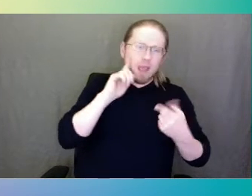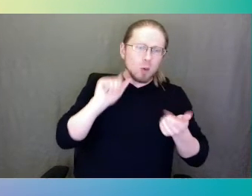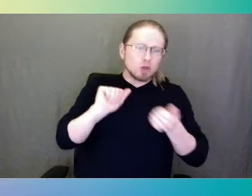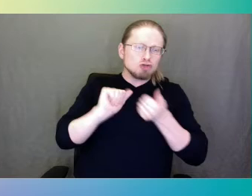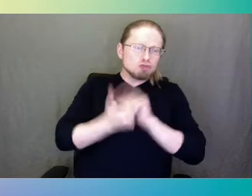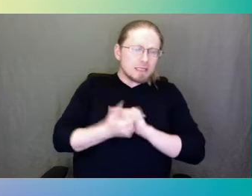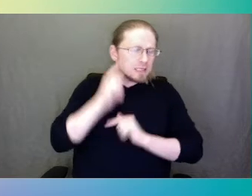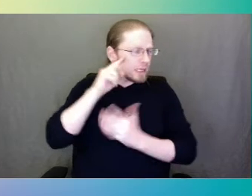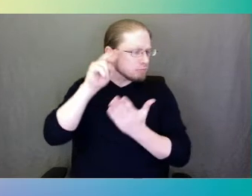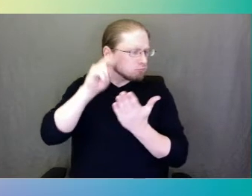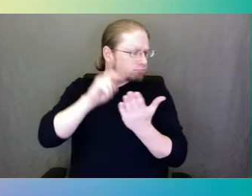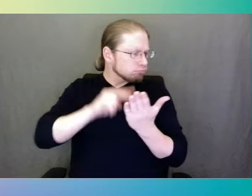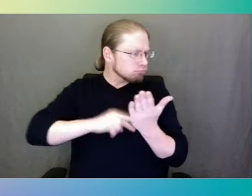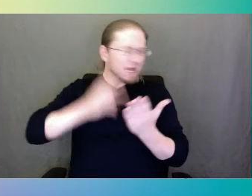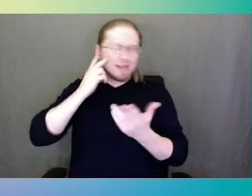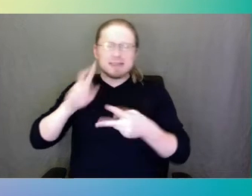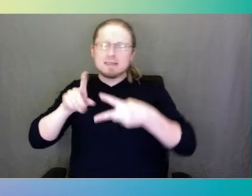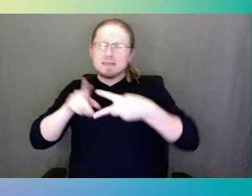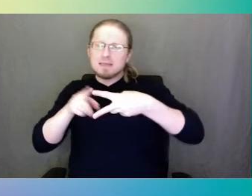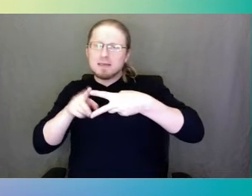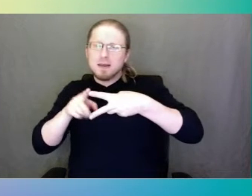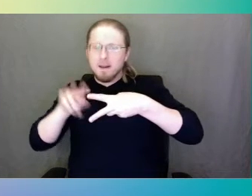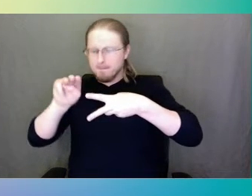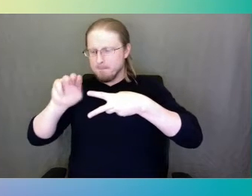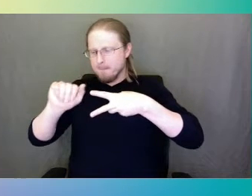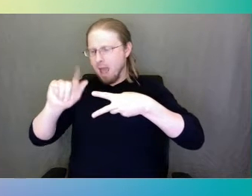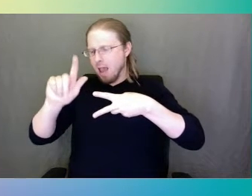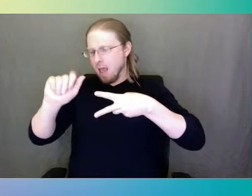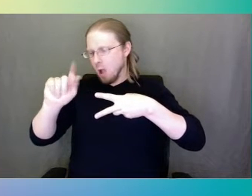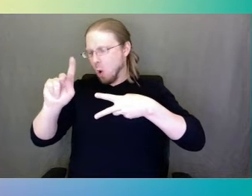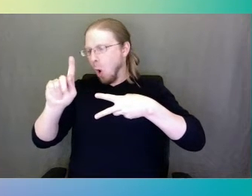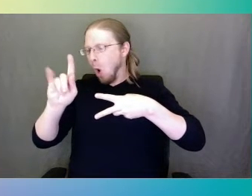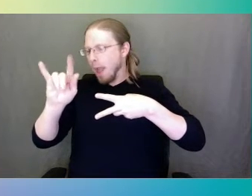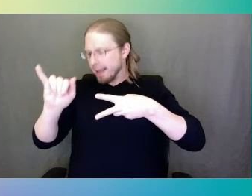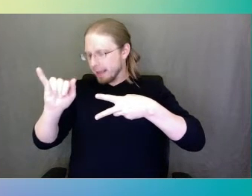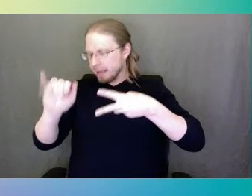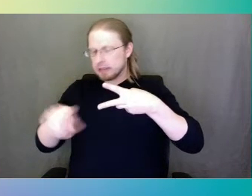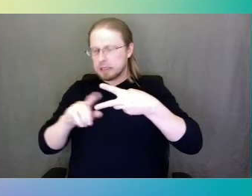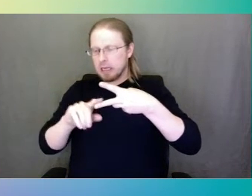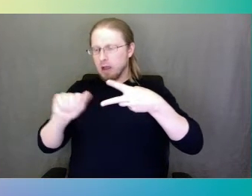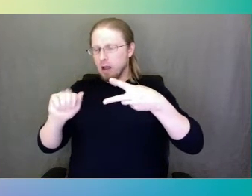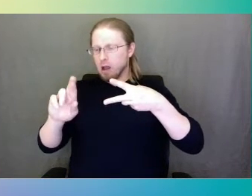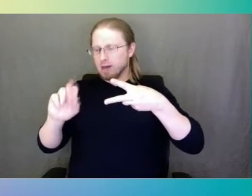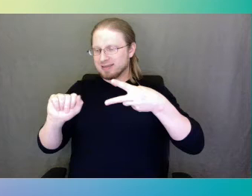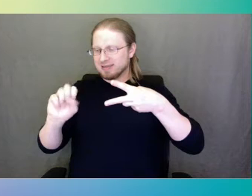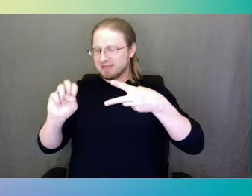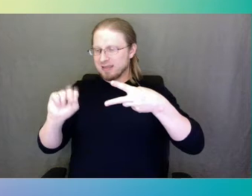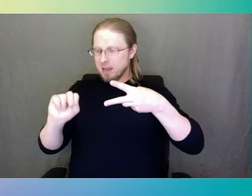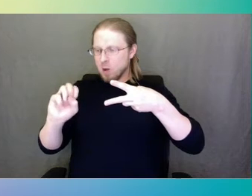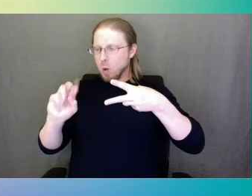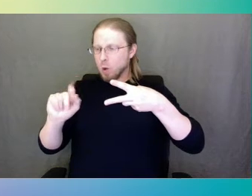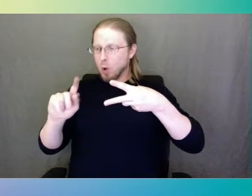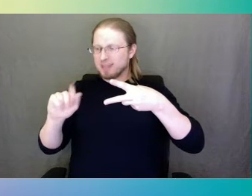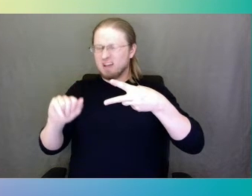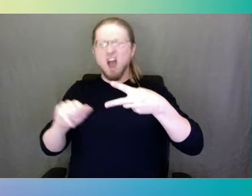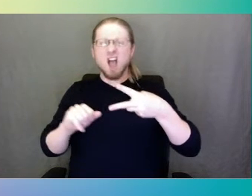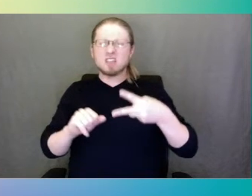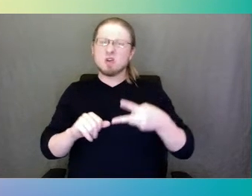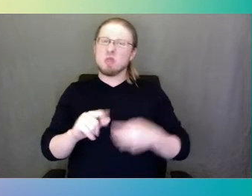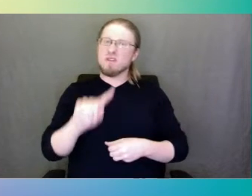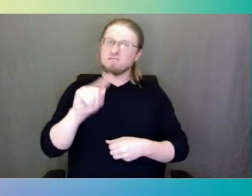or arsenokoitai and malakoi? The first mistake they made was they combined it, but they looked at their culture and they